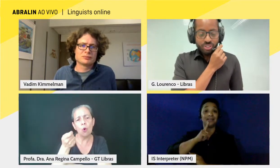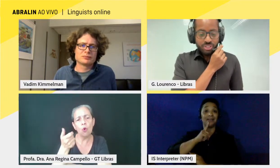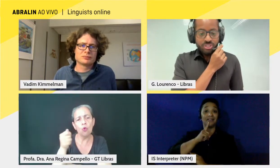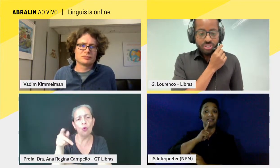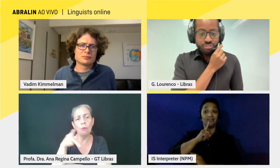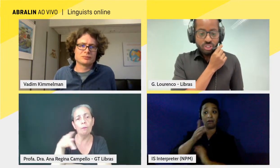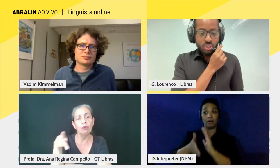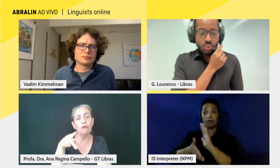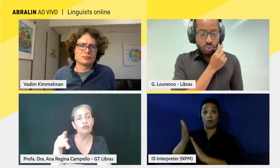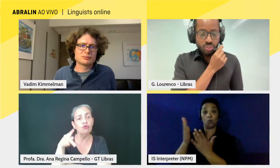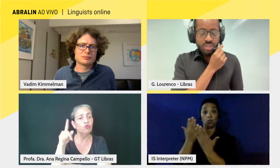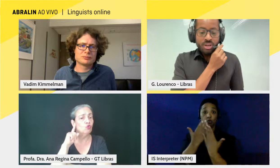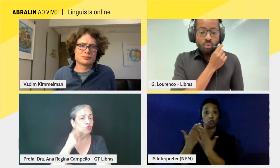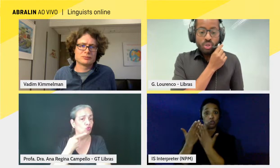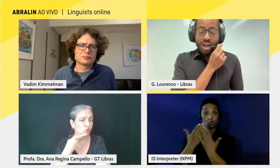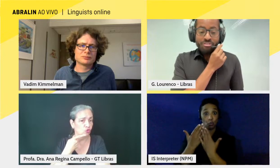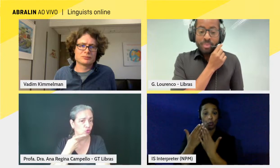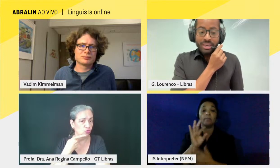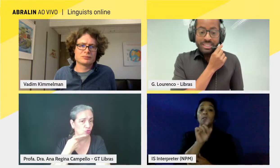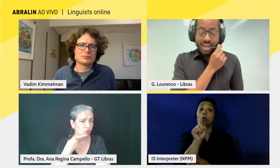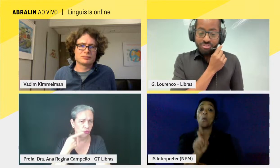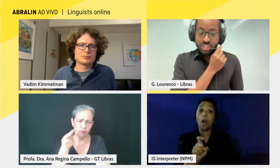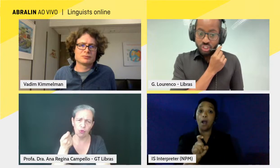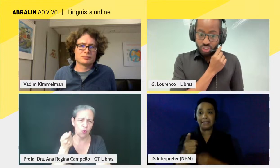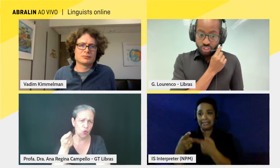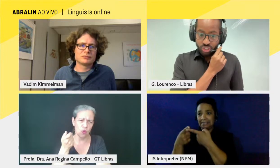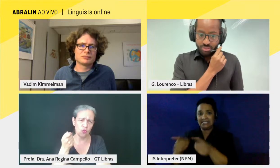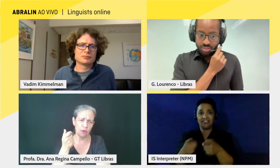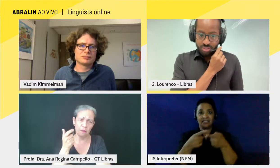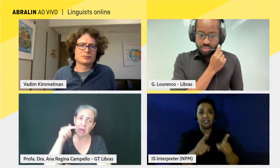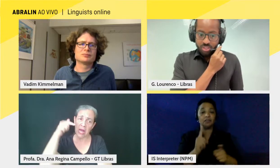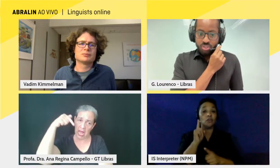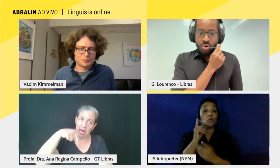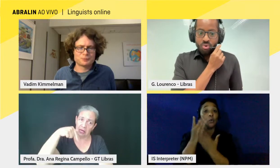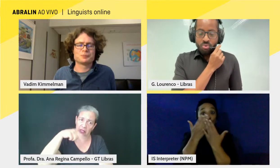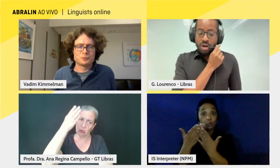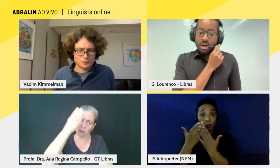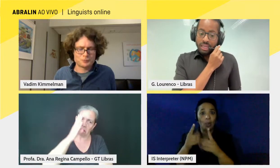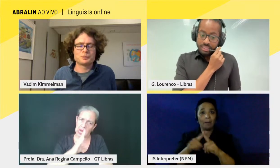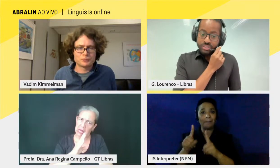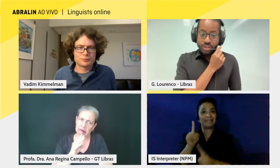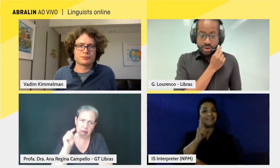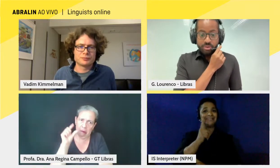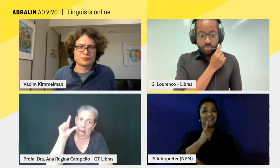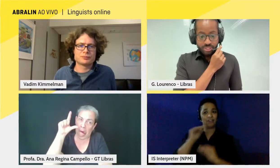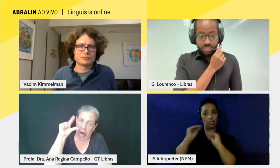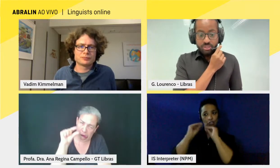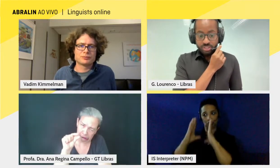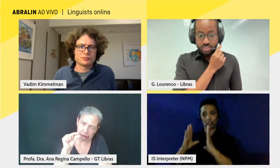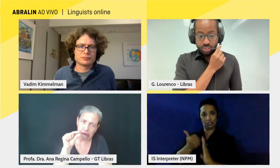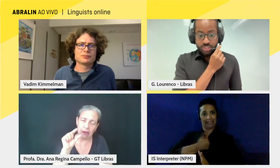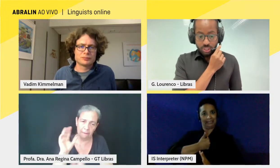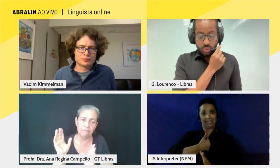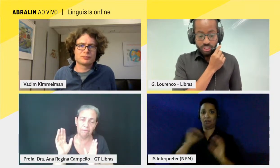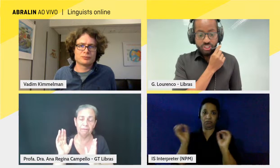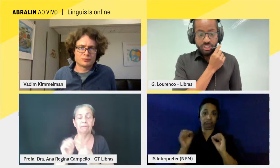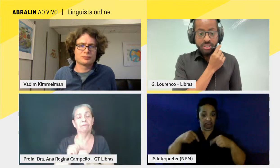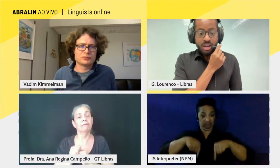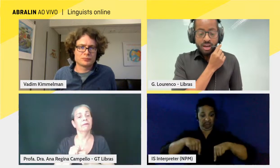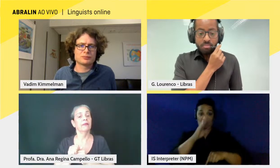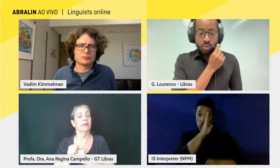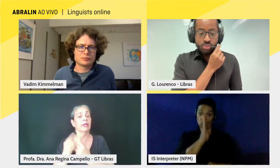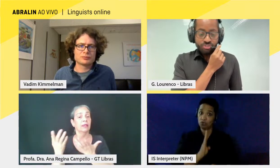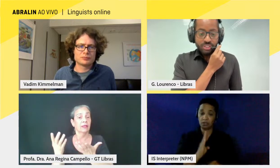of these different schools, we don't have many deaf teachers. So at least here in Brazil, this is our